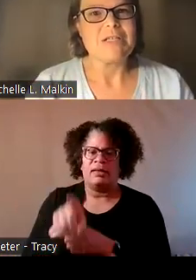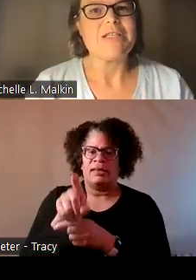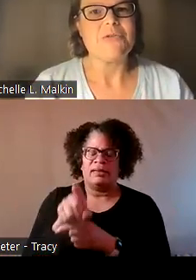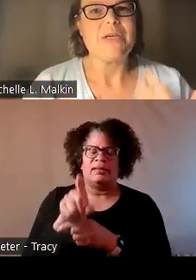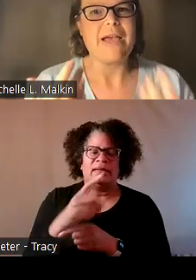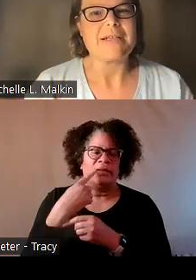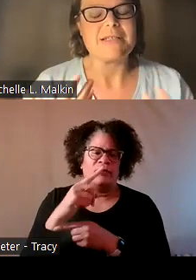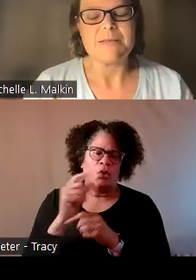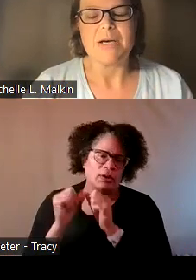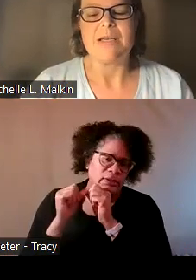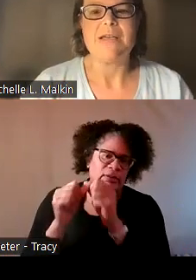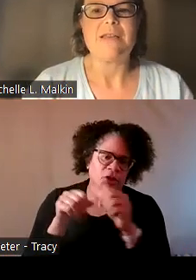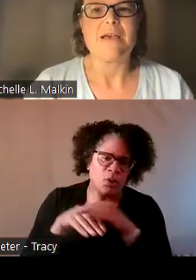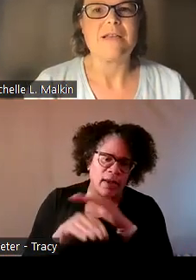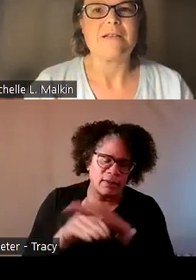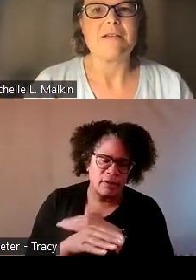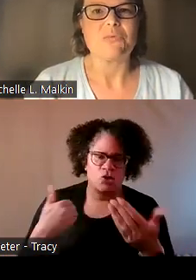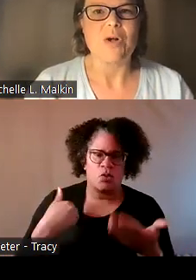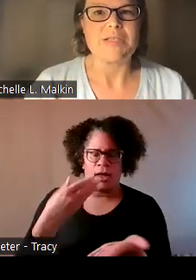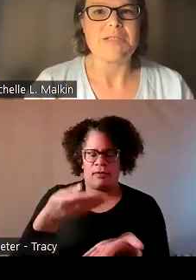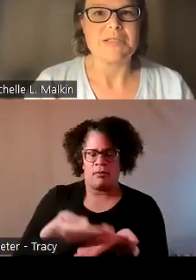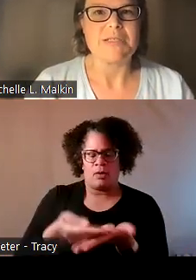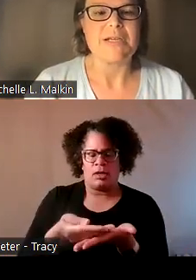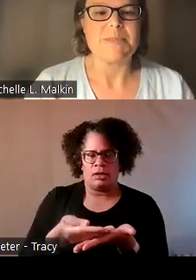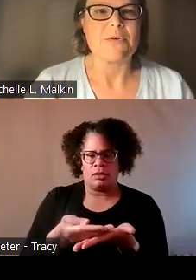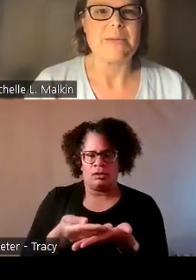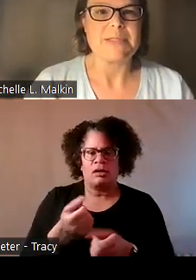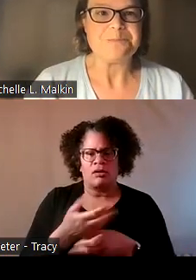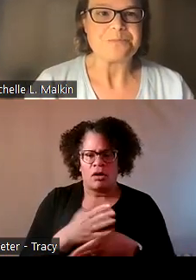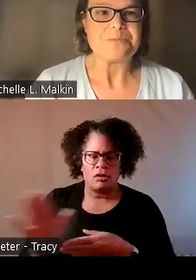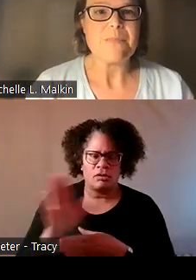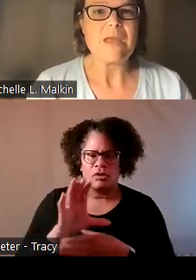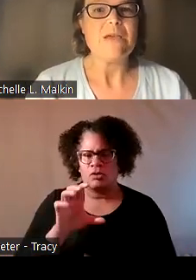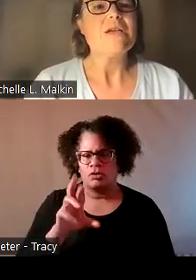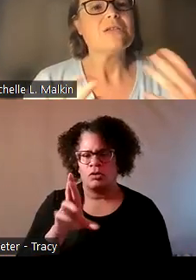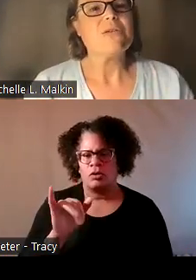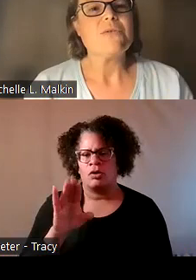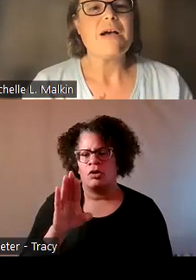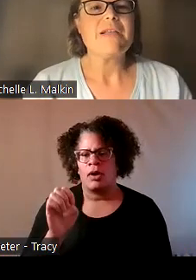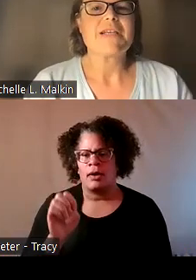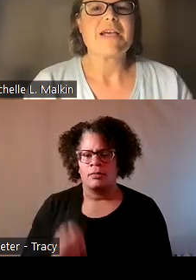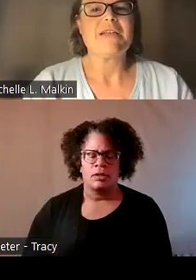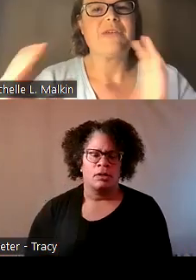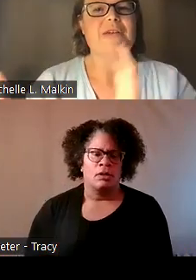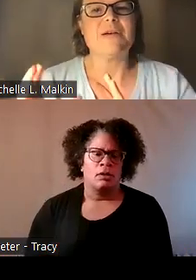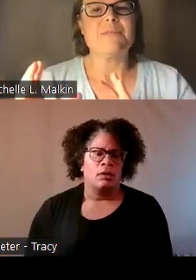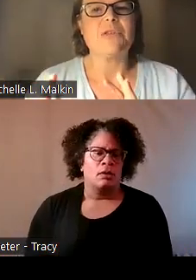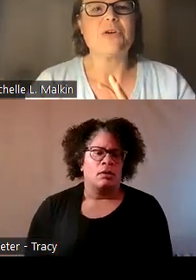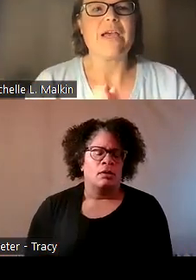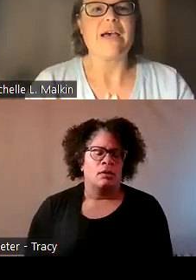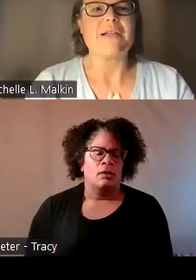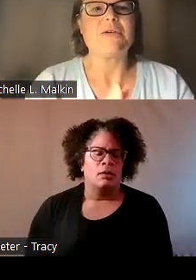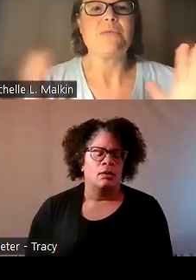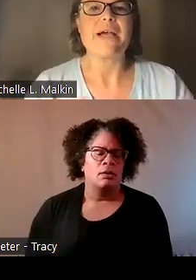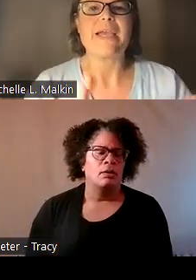for continuing access to money that causes these types of crimes. So I like to kind of